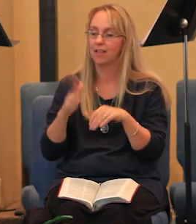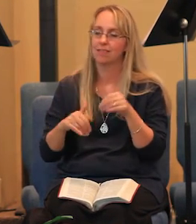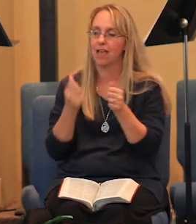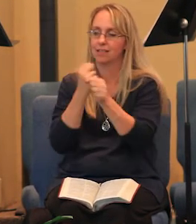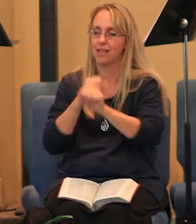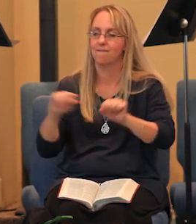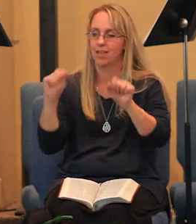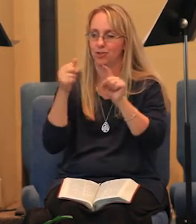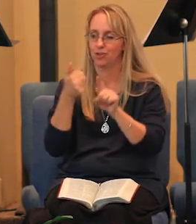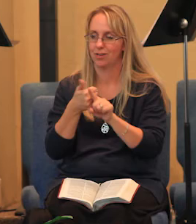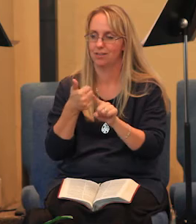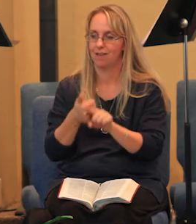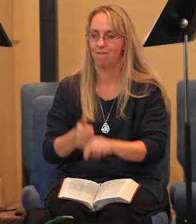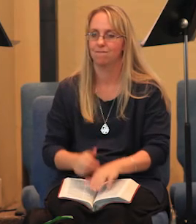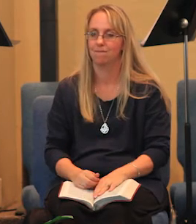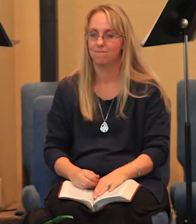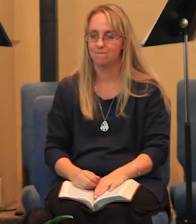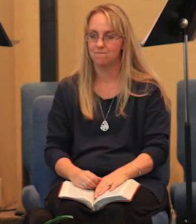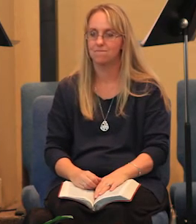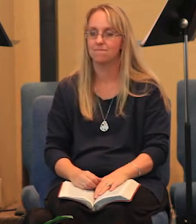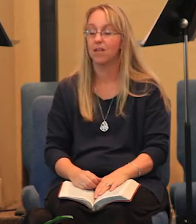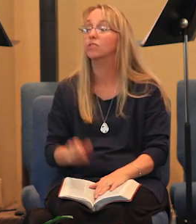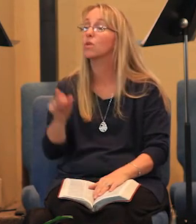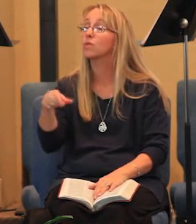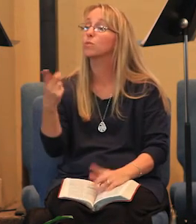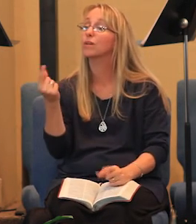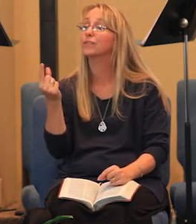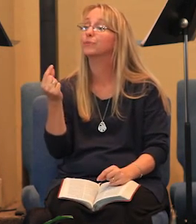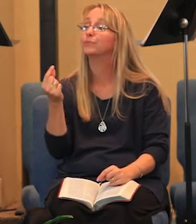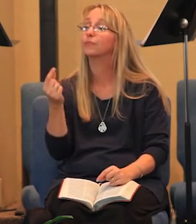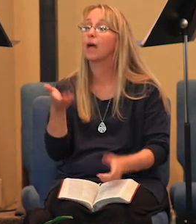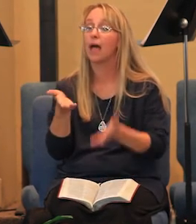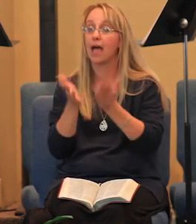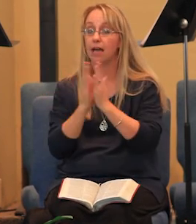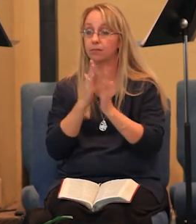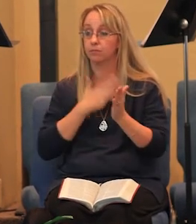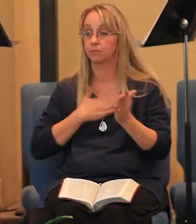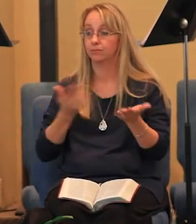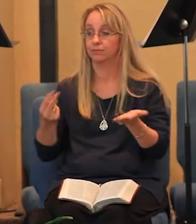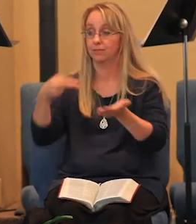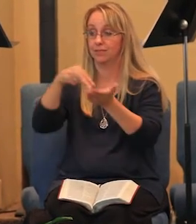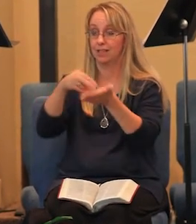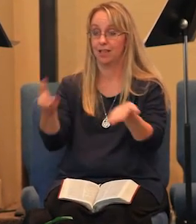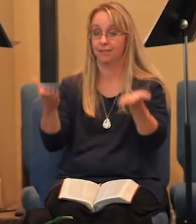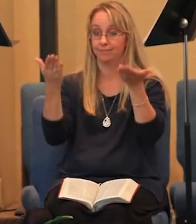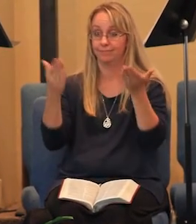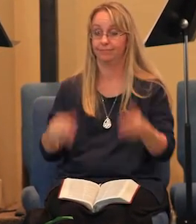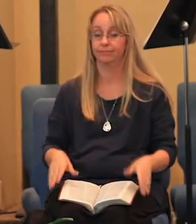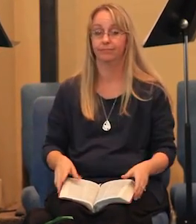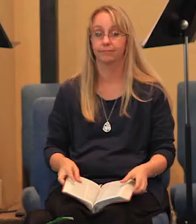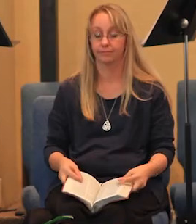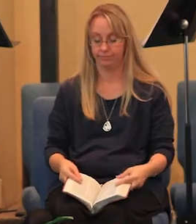salvation itself. So here's what I want you to do. I'm going to ask you to stand this morning.